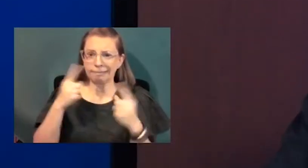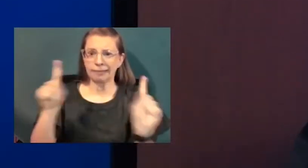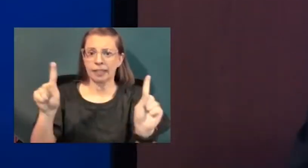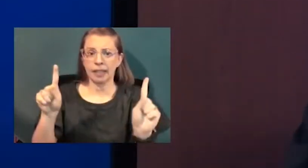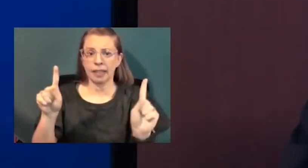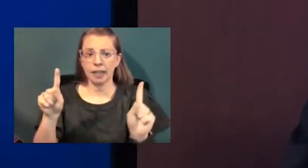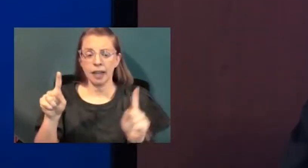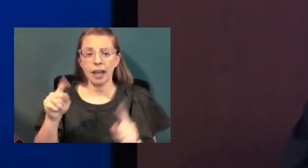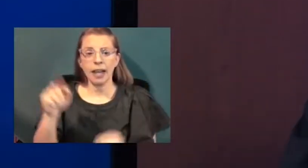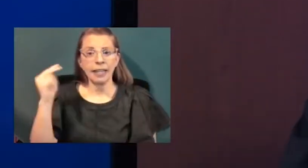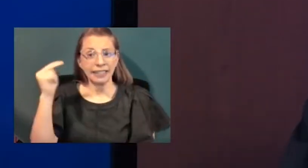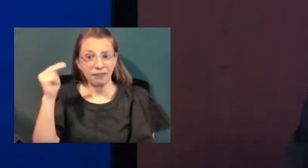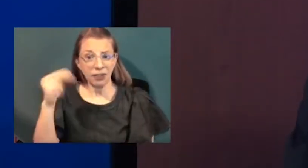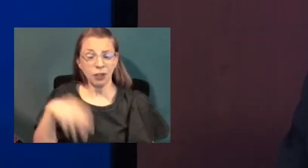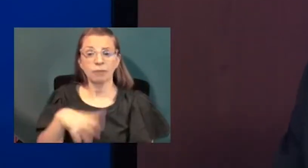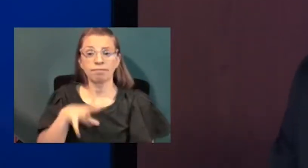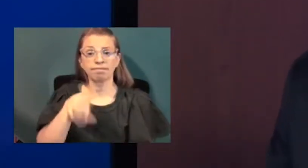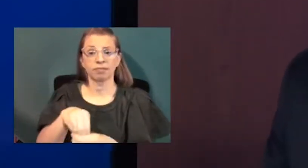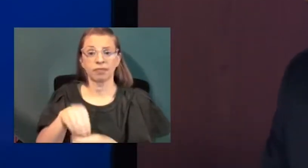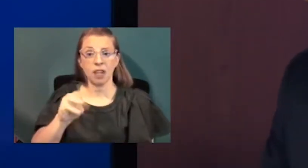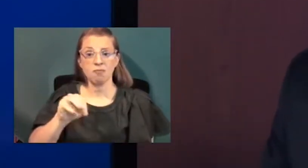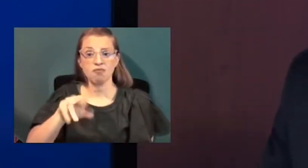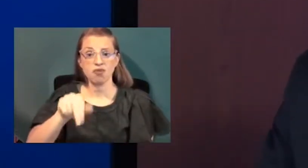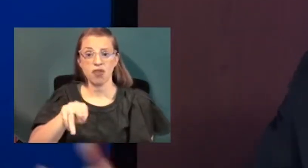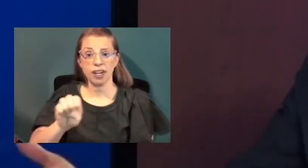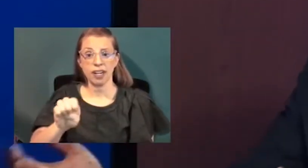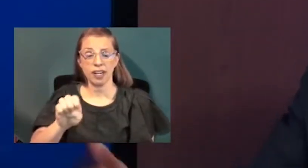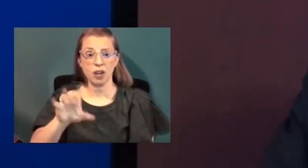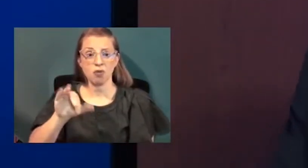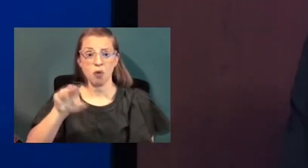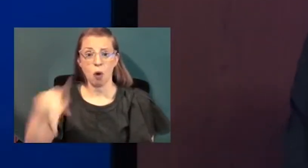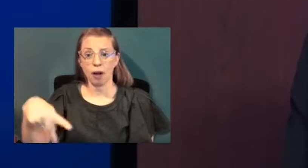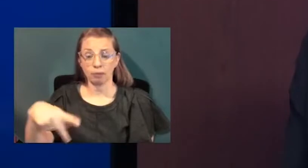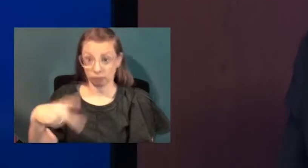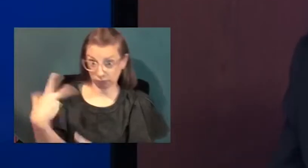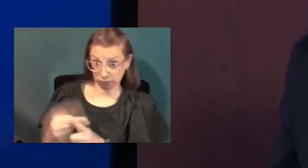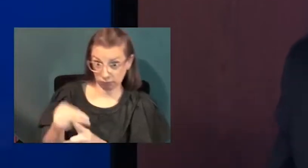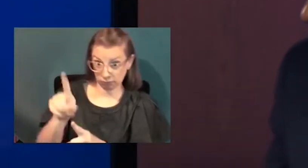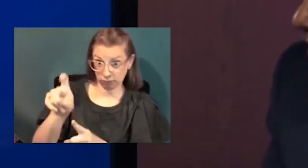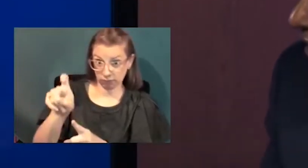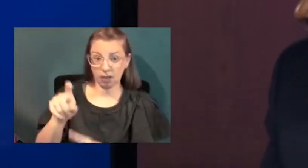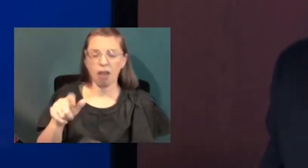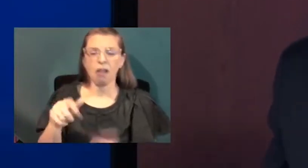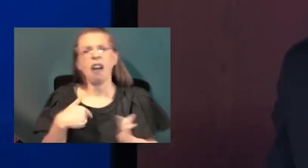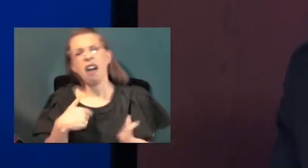to see him a few weeks ago. And I said, have you gotten vaccinated yet? And he's one of those as well. Well, I was going to wait and